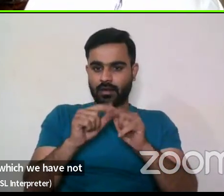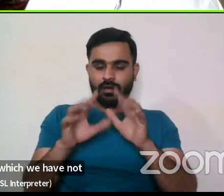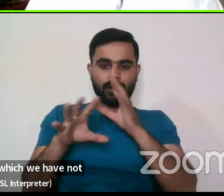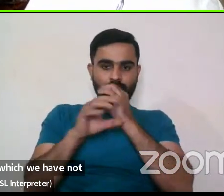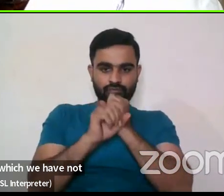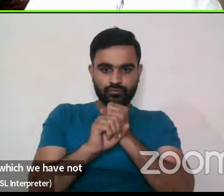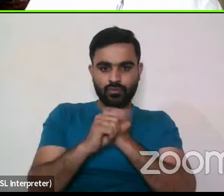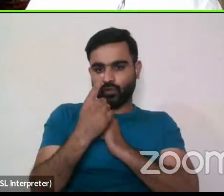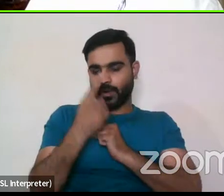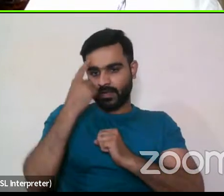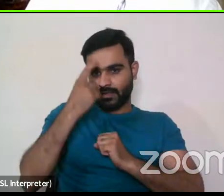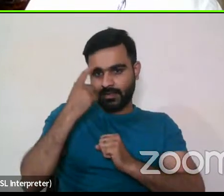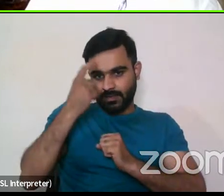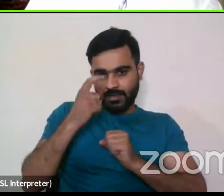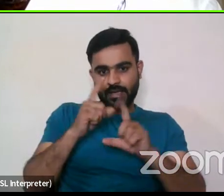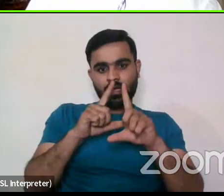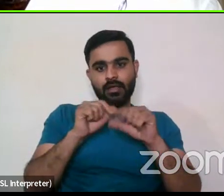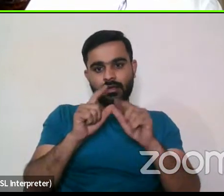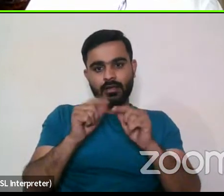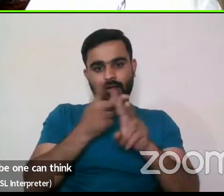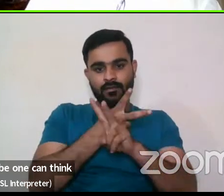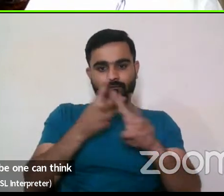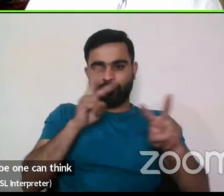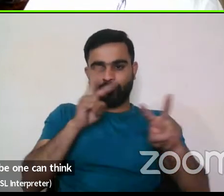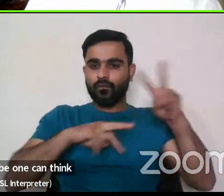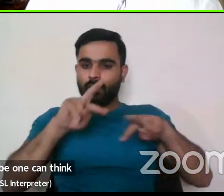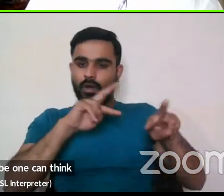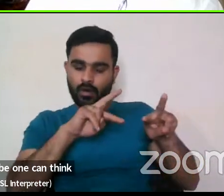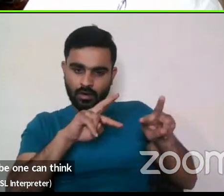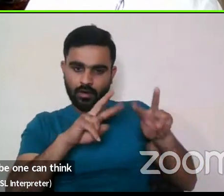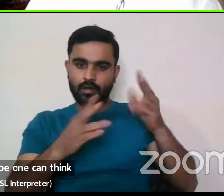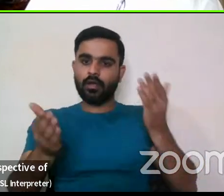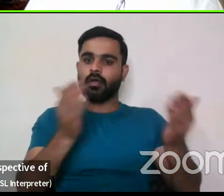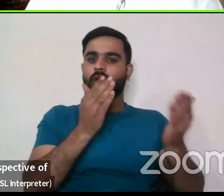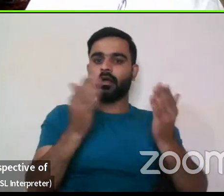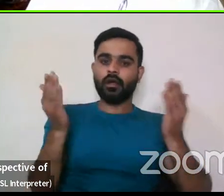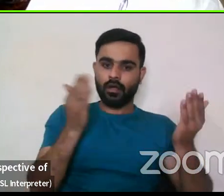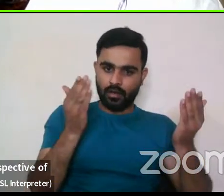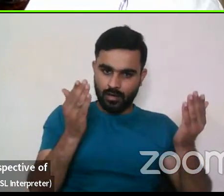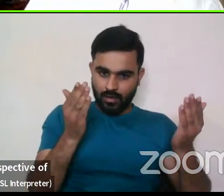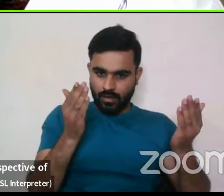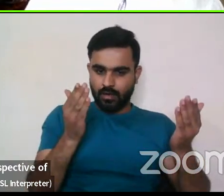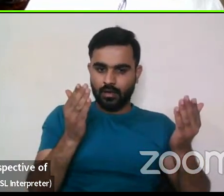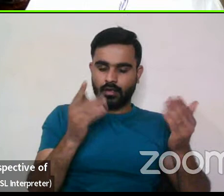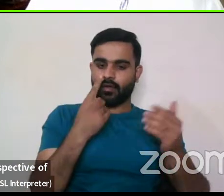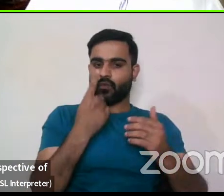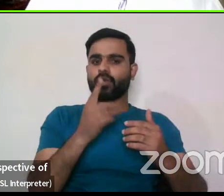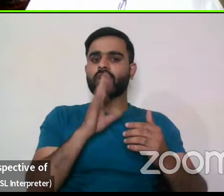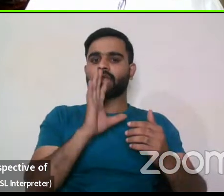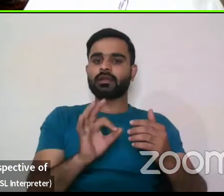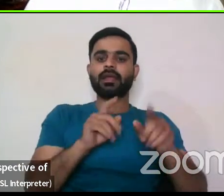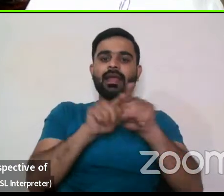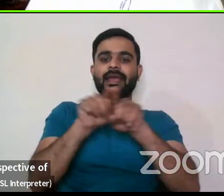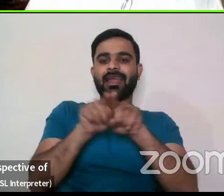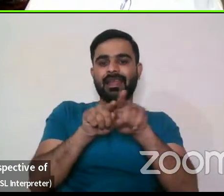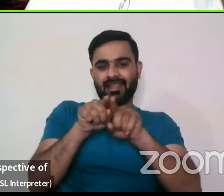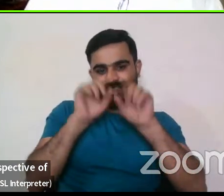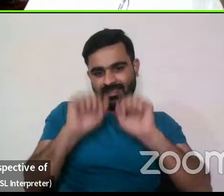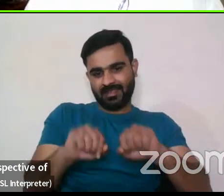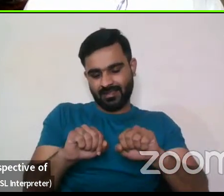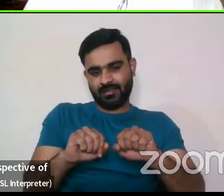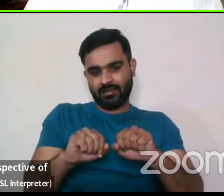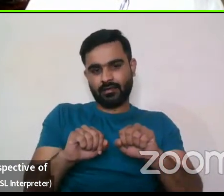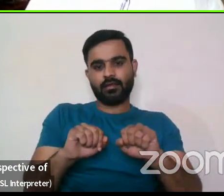maybe one can think about data privacy from the perspective of compatibility and legitimacy. Like one obvious example would be, should